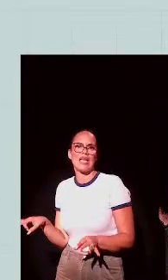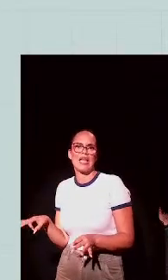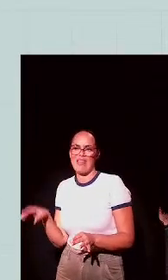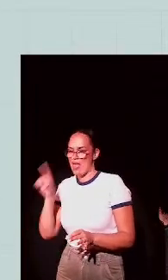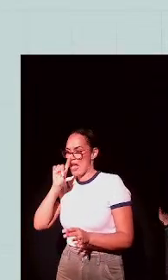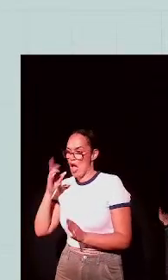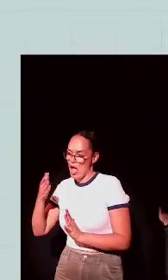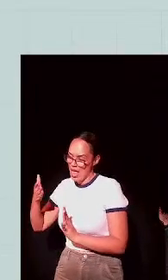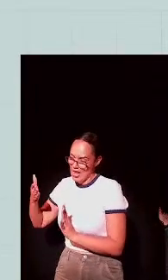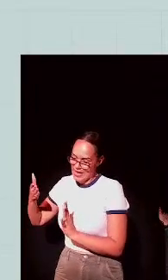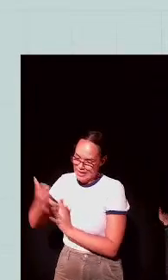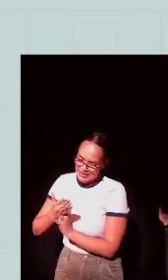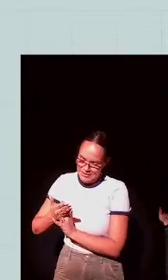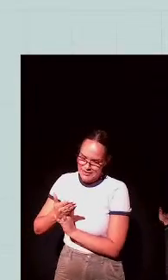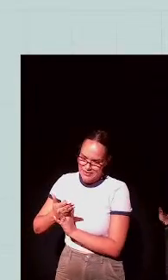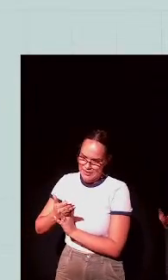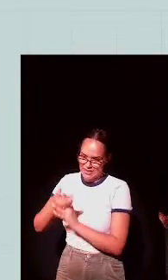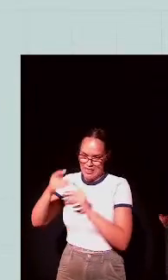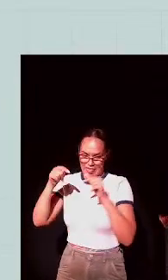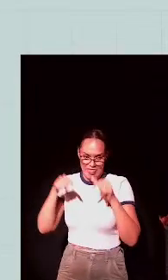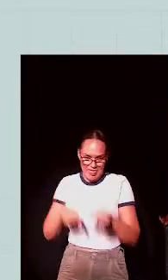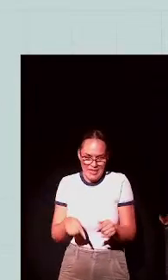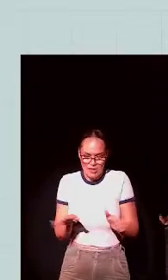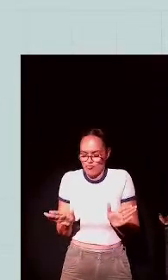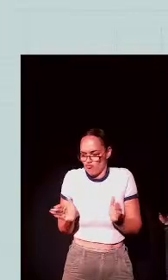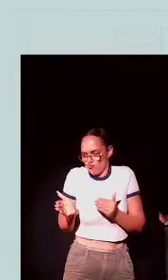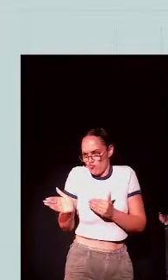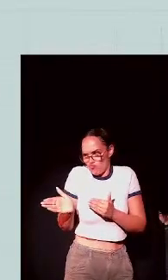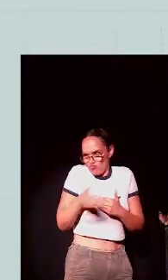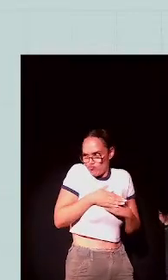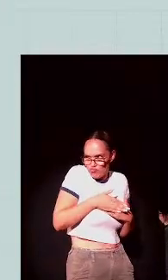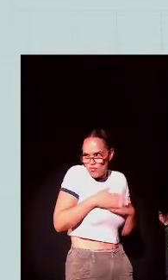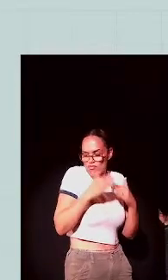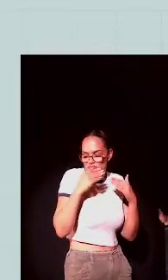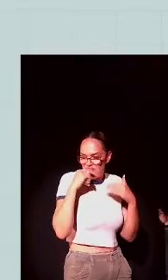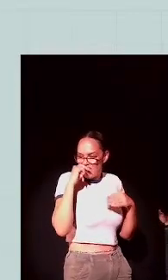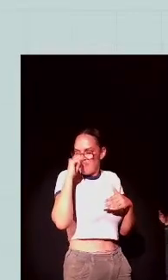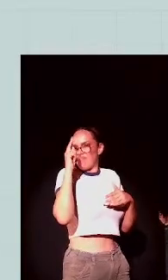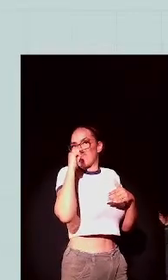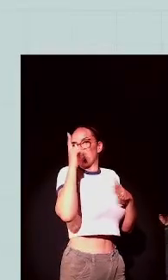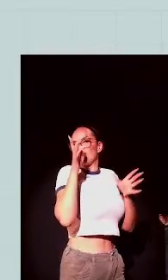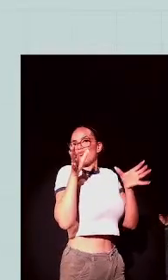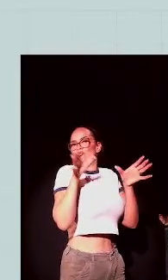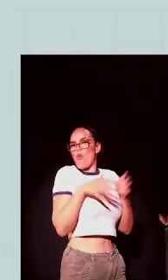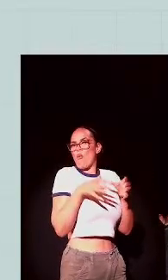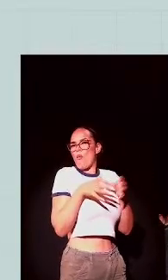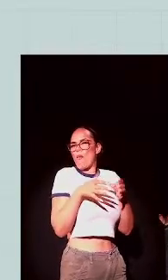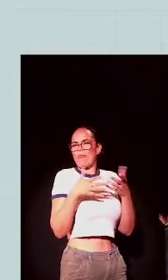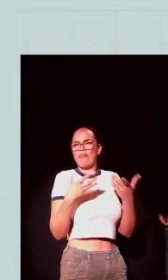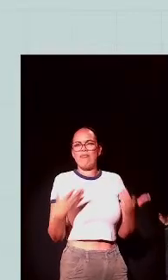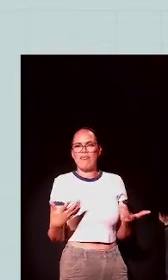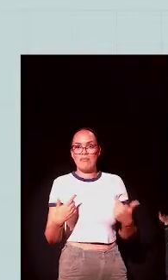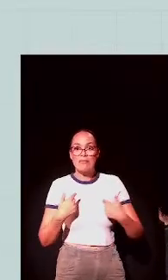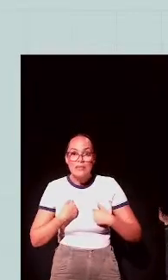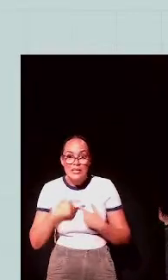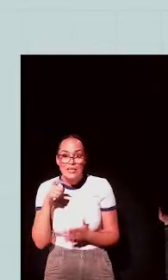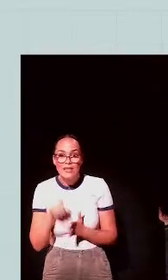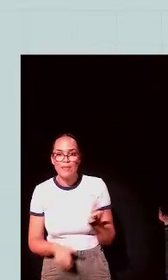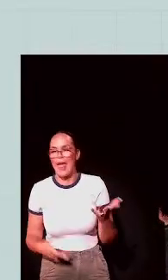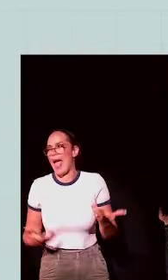in to this closed off elitist group, then how are disabled